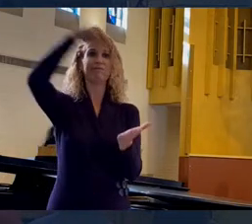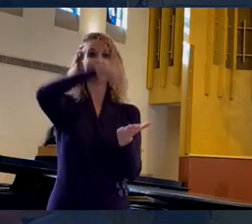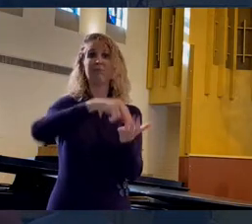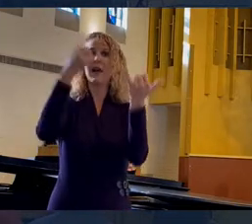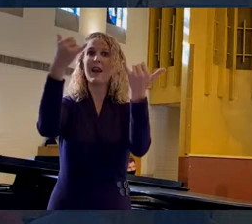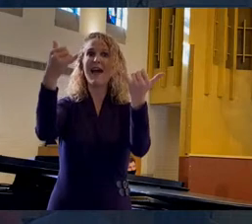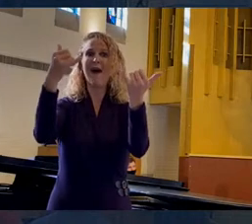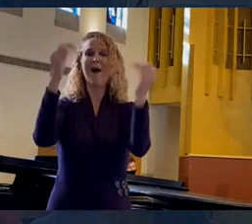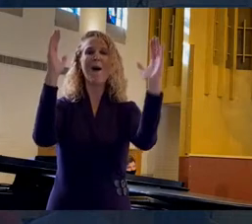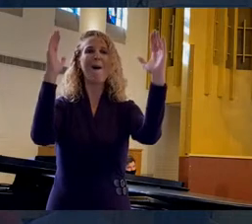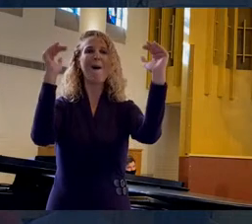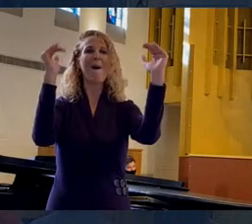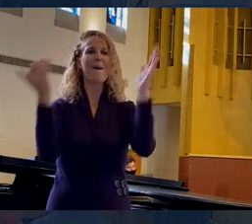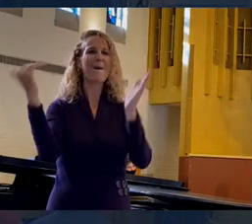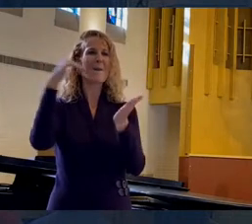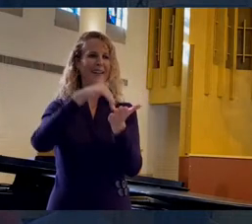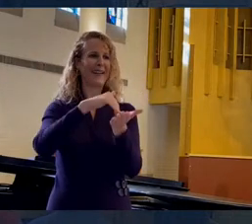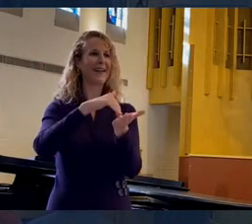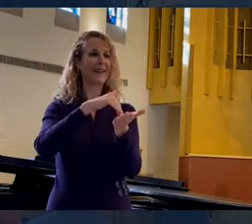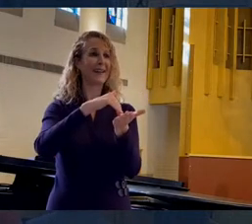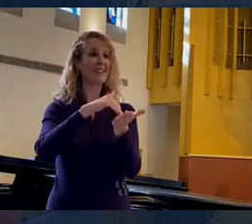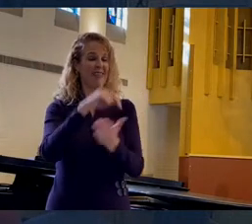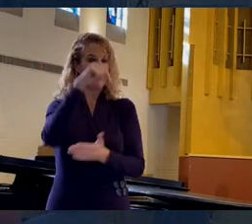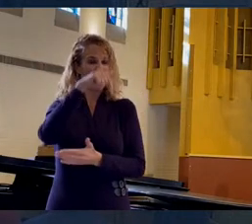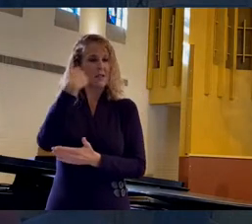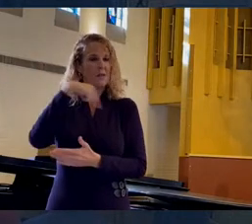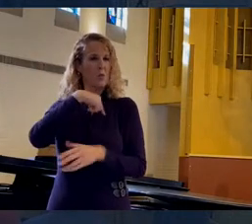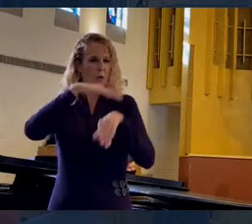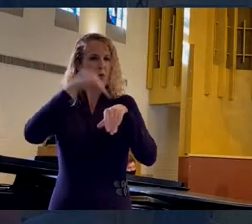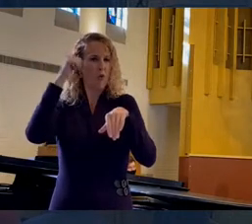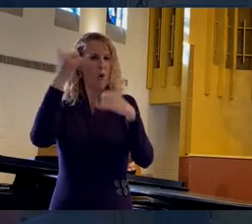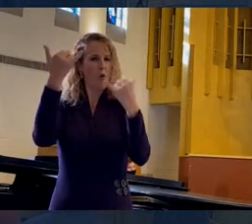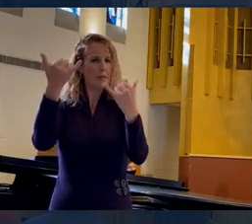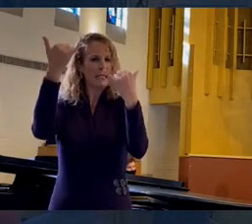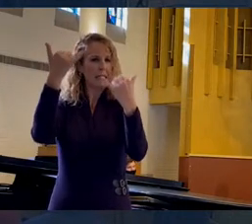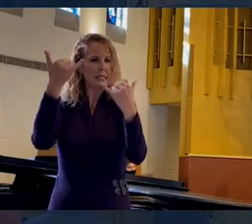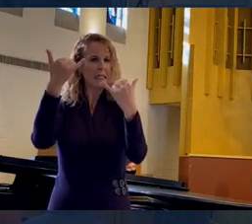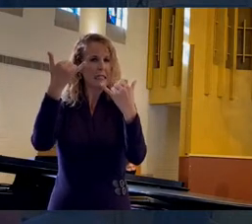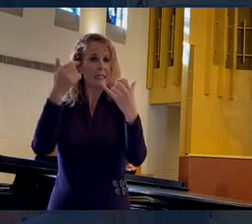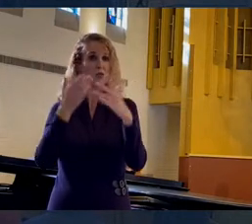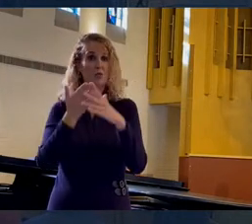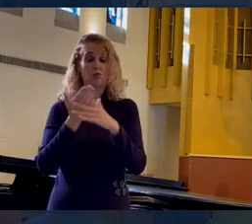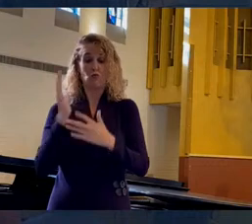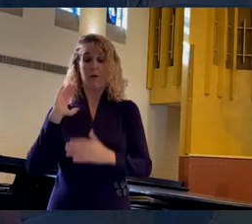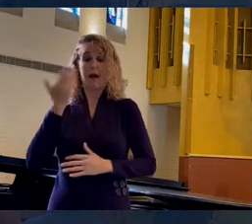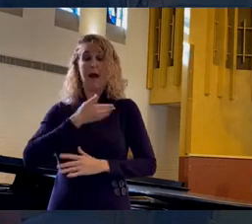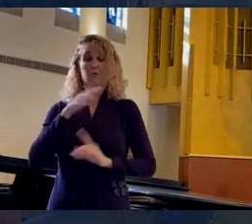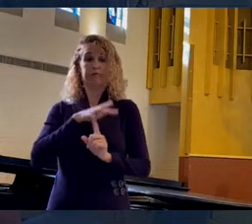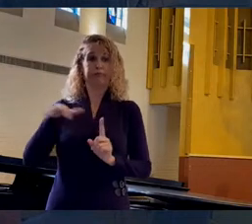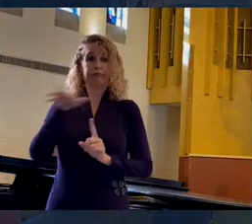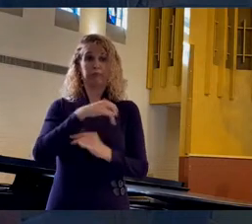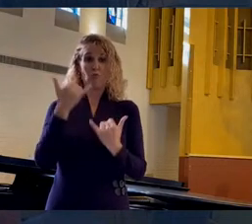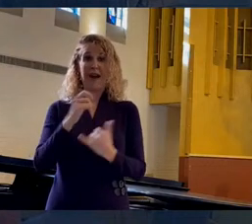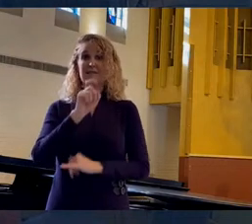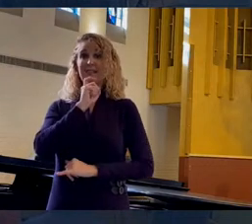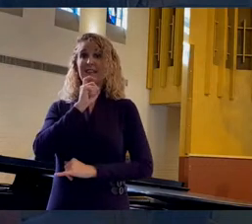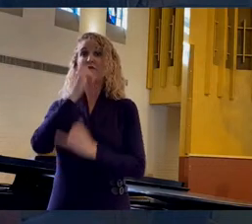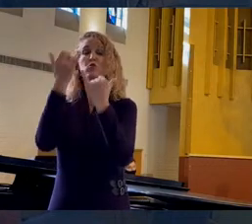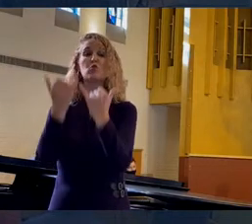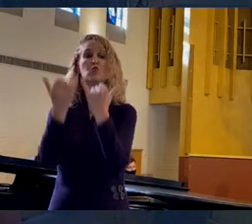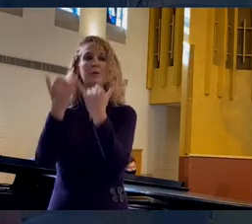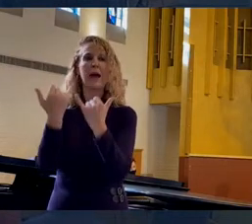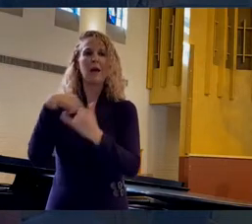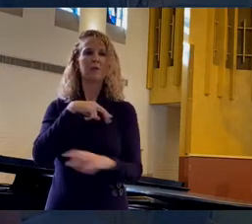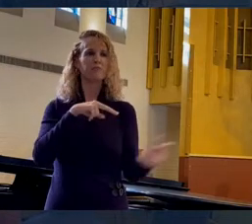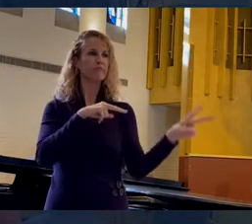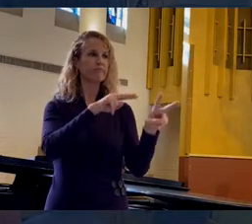a sudden, there's hope again. This is what we're called to do today in our context. At Xavier today is